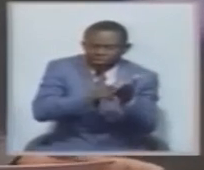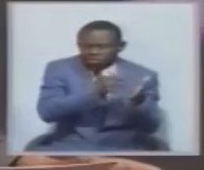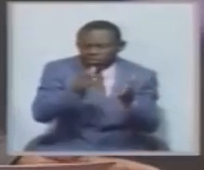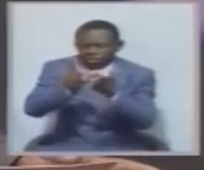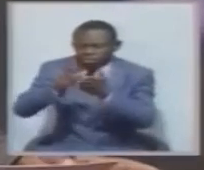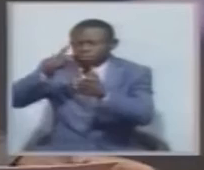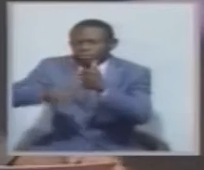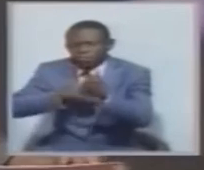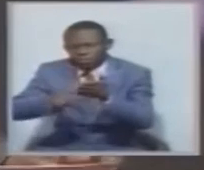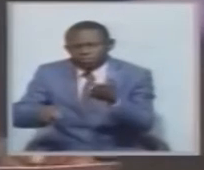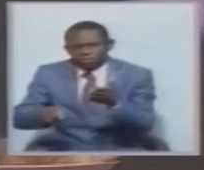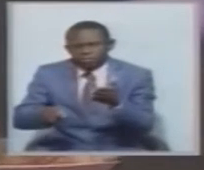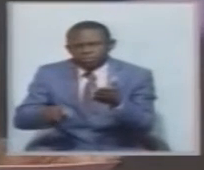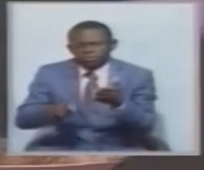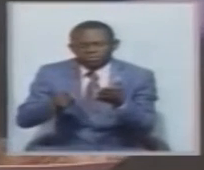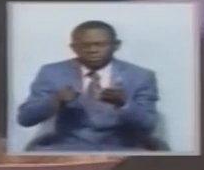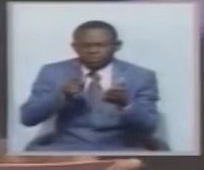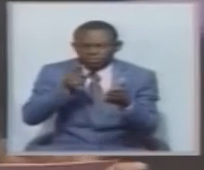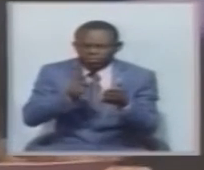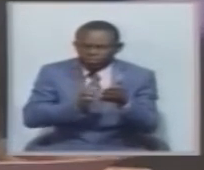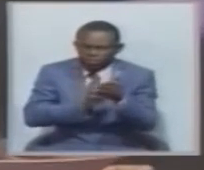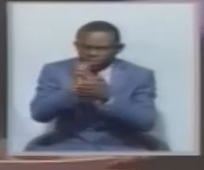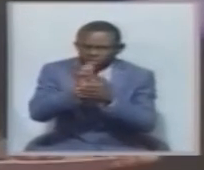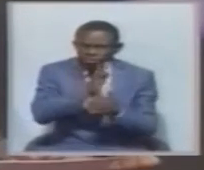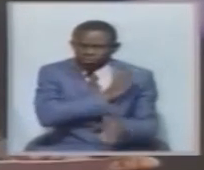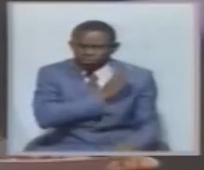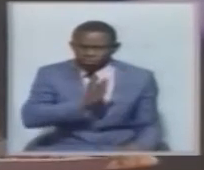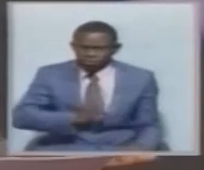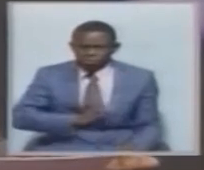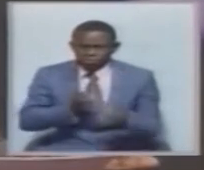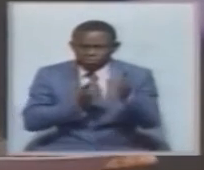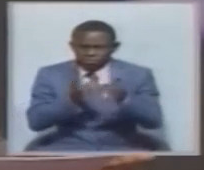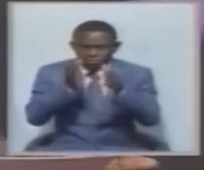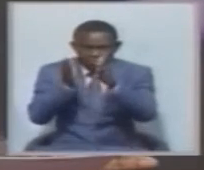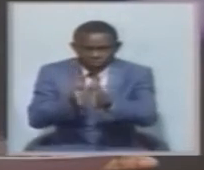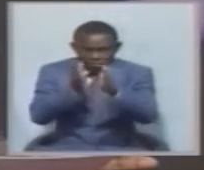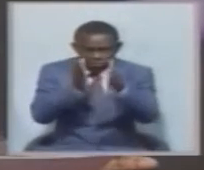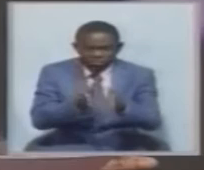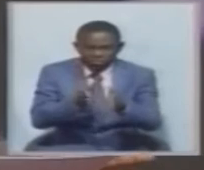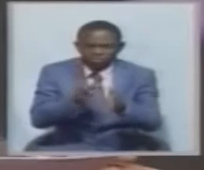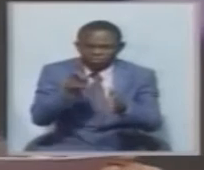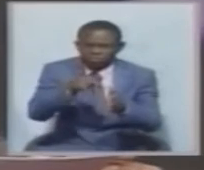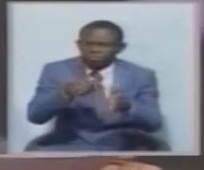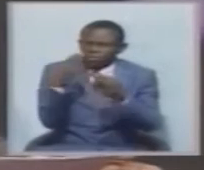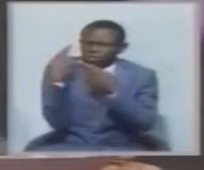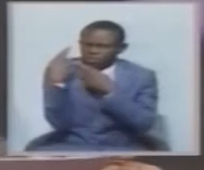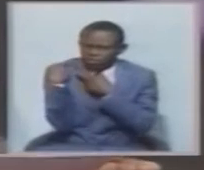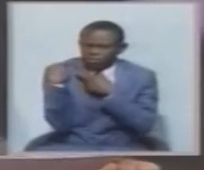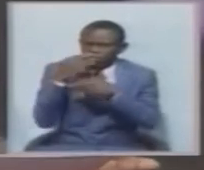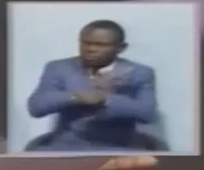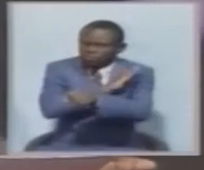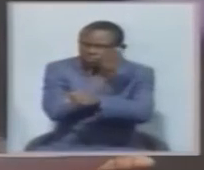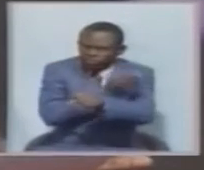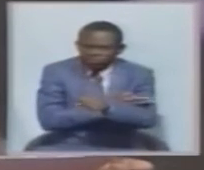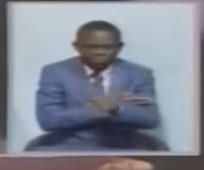Executive Directors, and members are represented depending, their voting power differs. Does